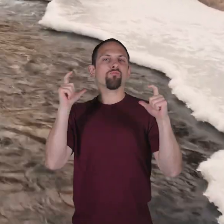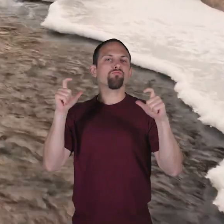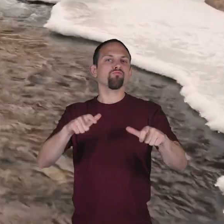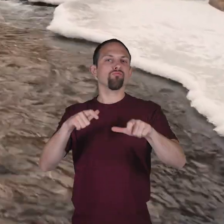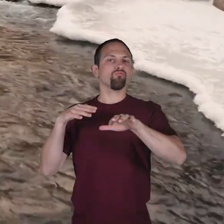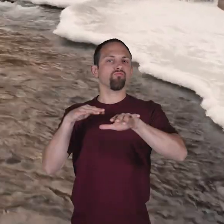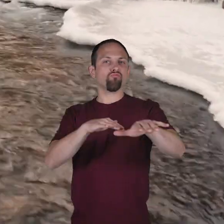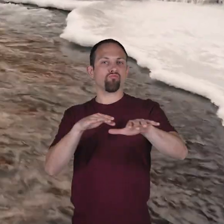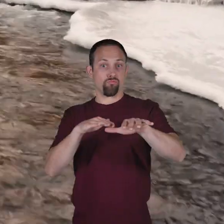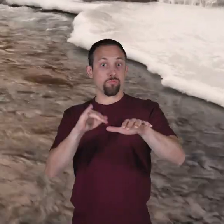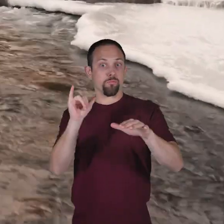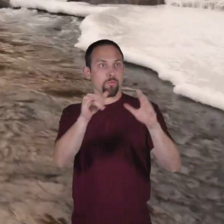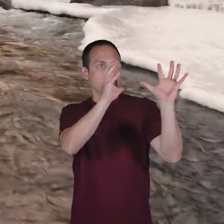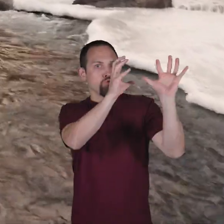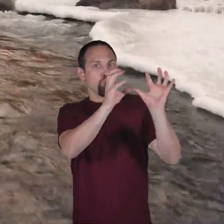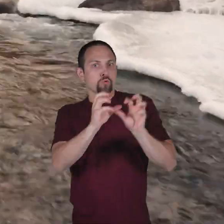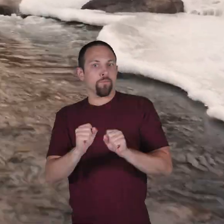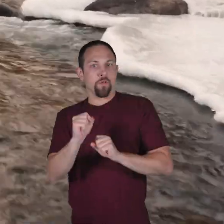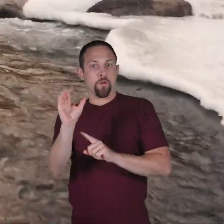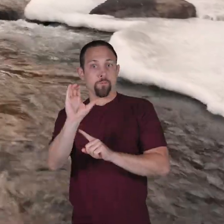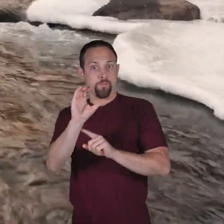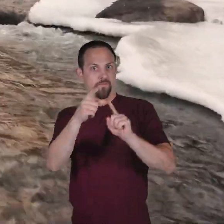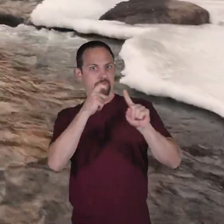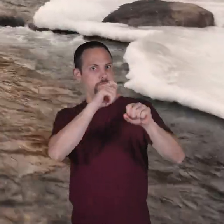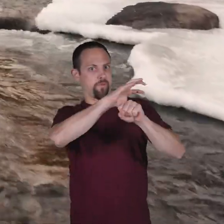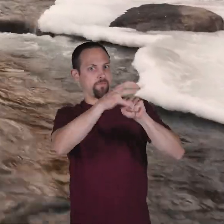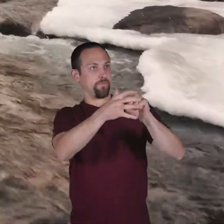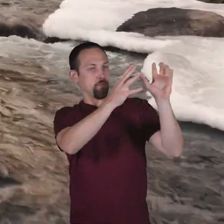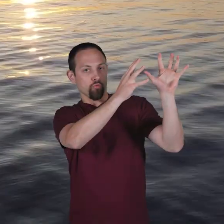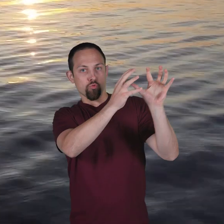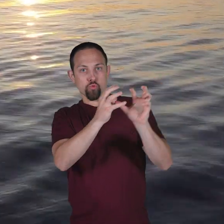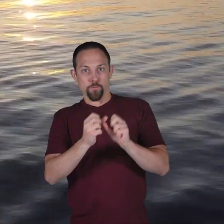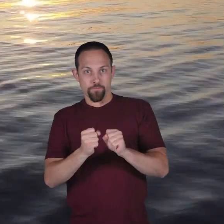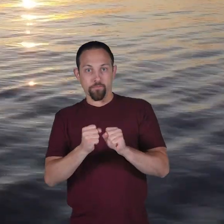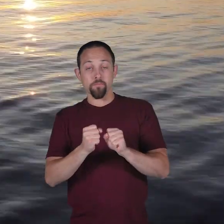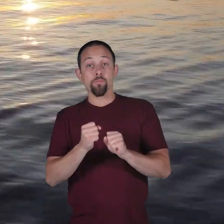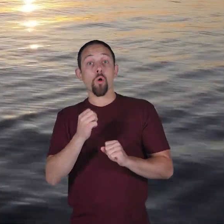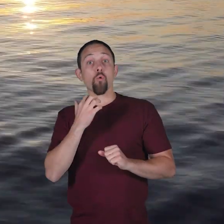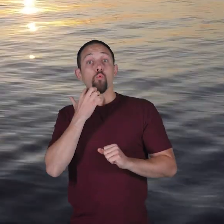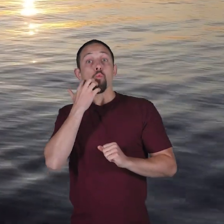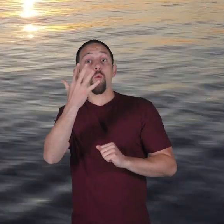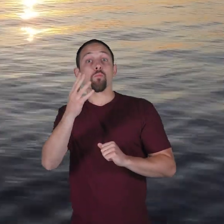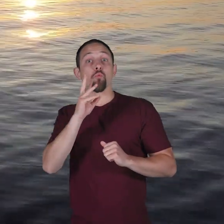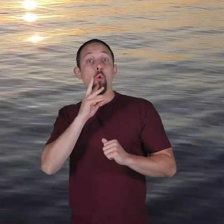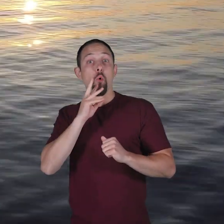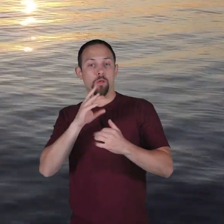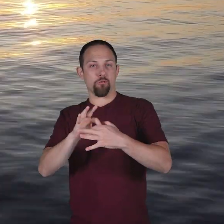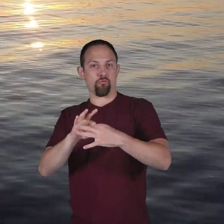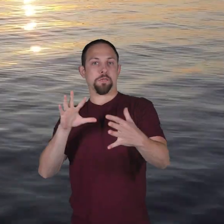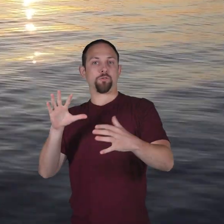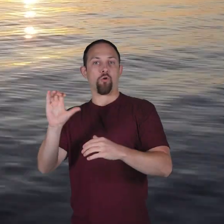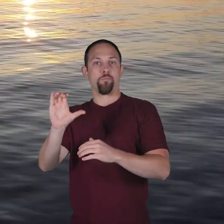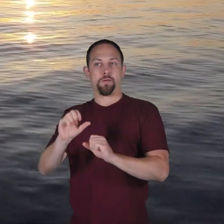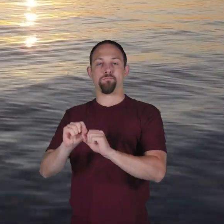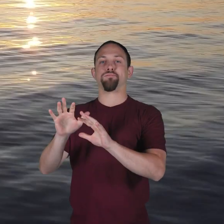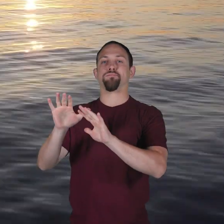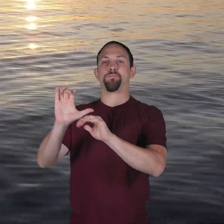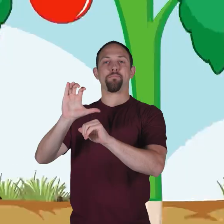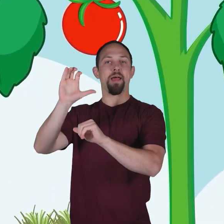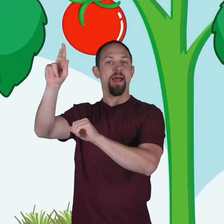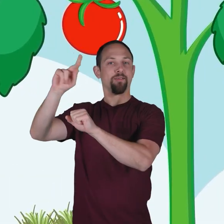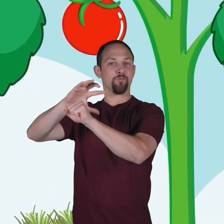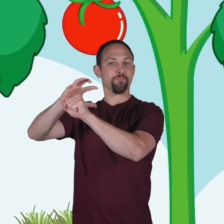bodies absorb some of the carbon from the atmosphere warmer water releases the carbon into the atmosphere